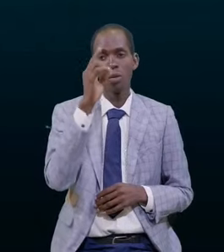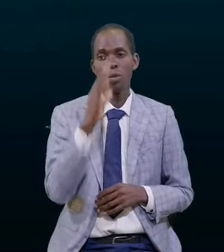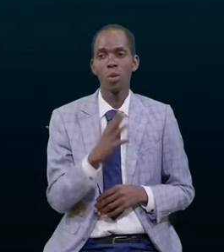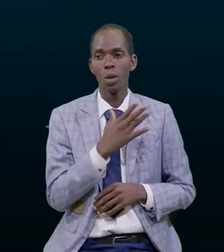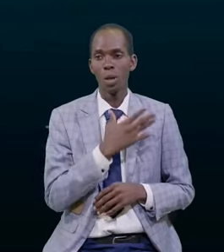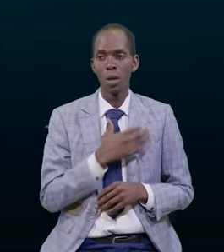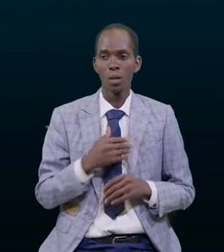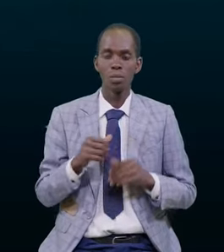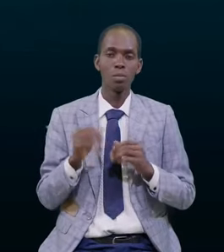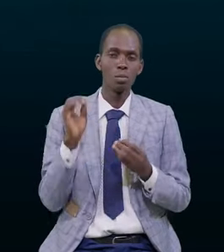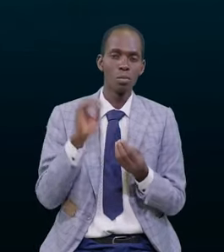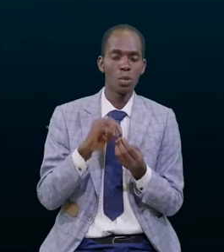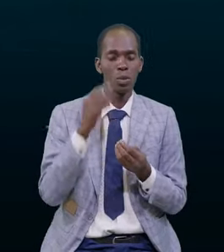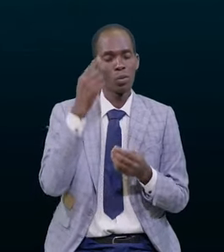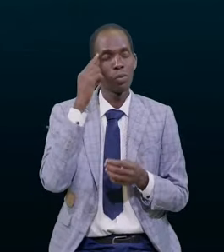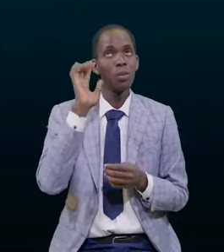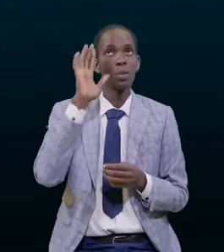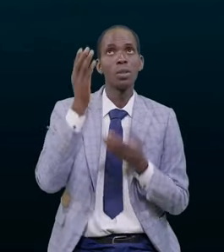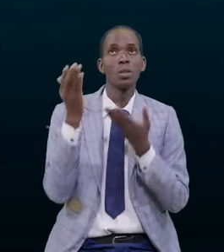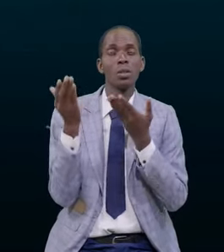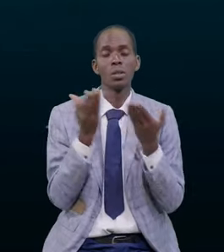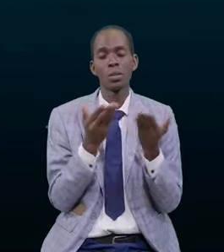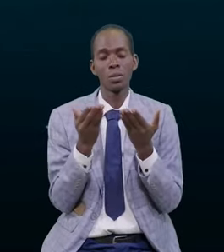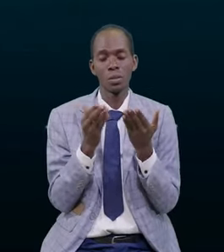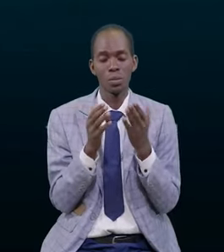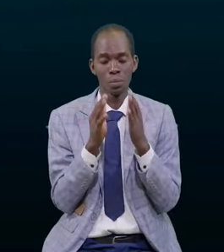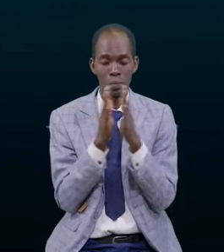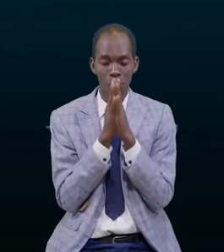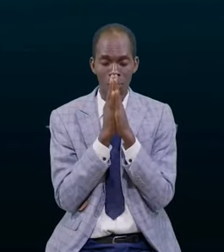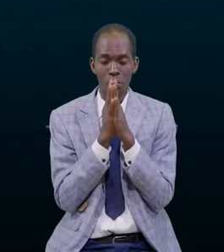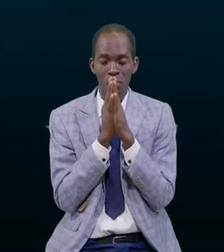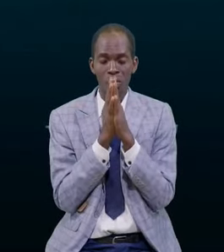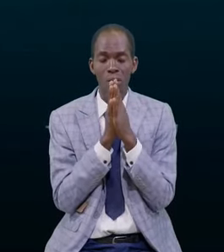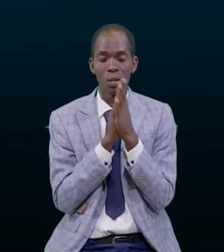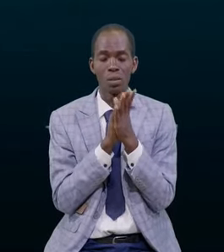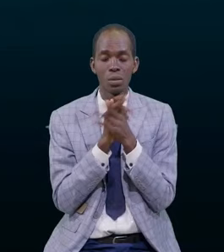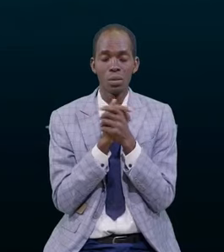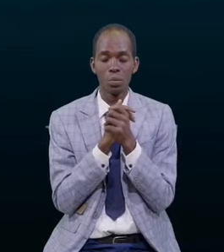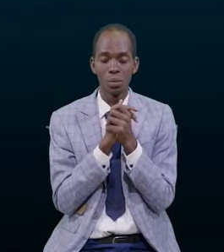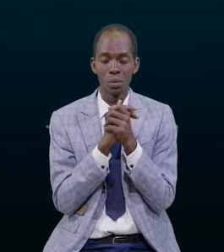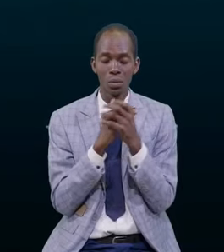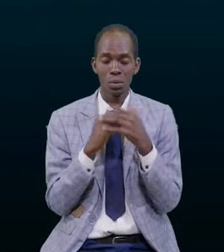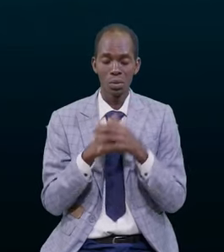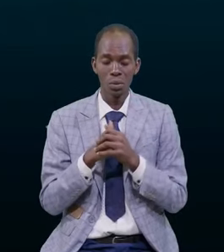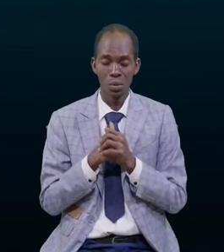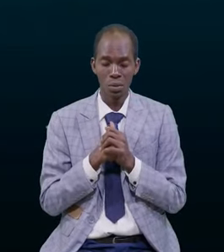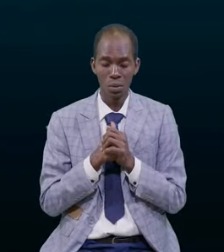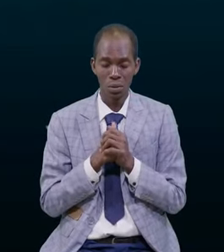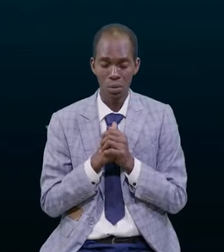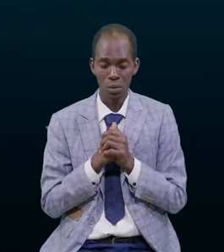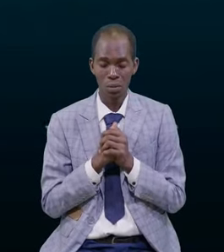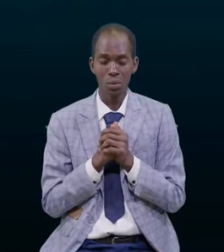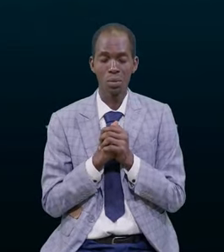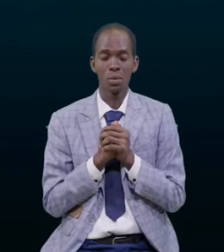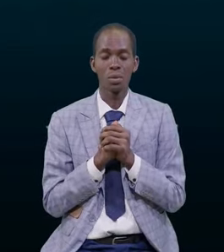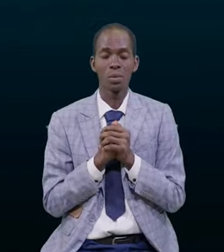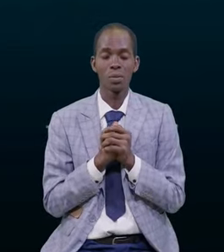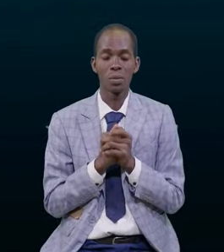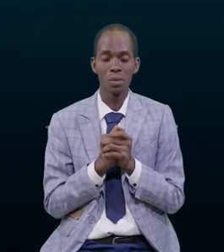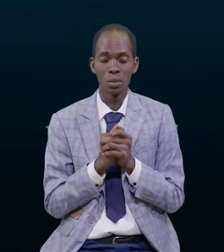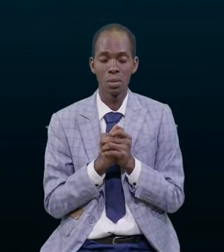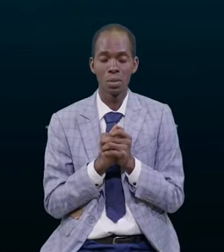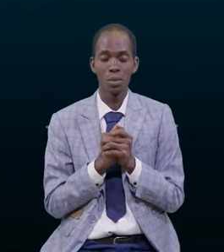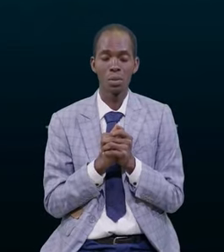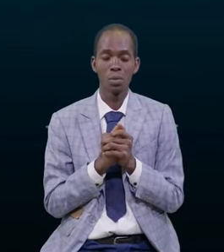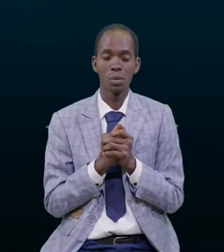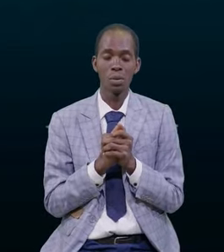service to humanity pray pray pray church pray in Jesus mighty